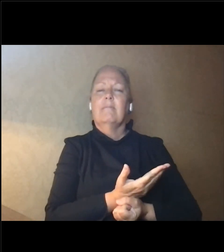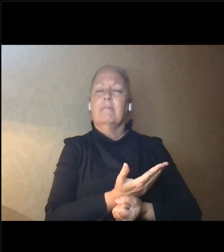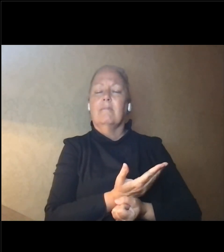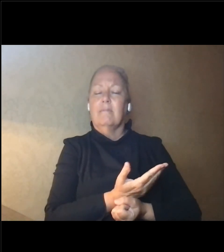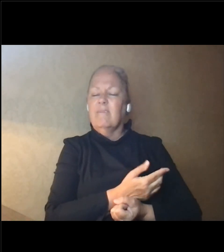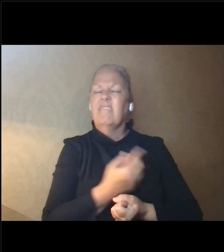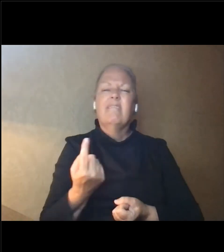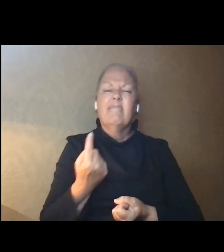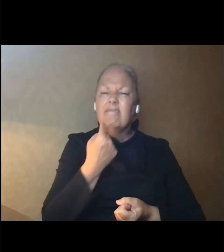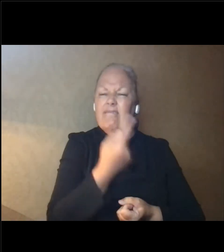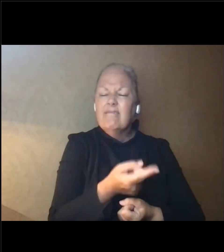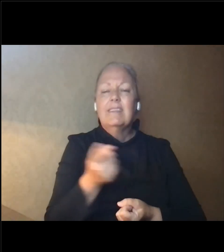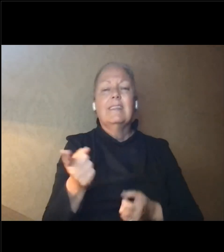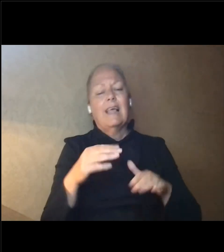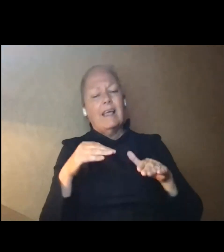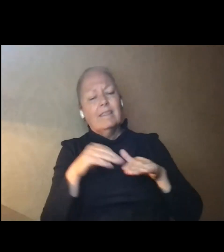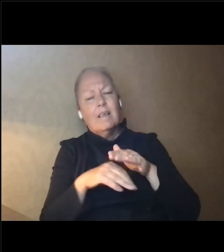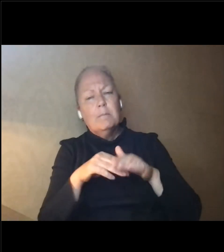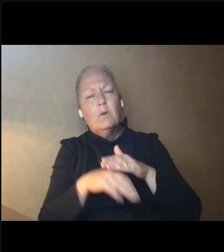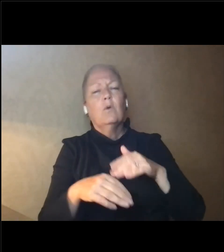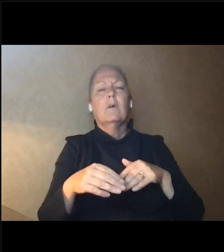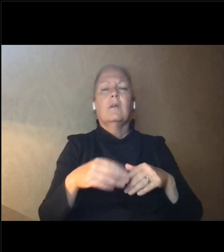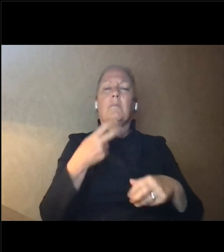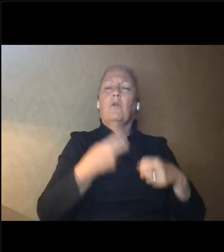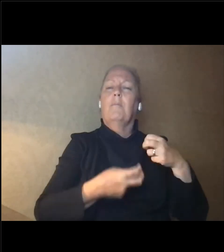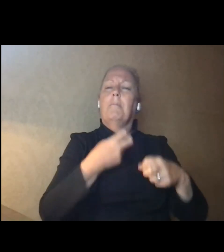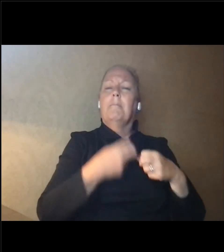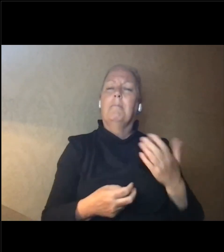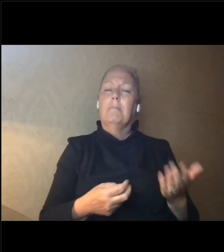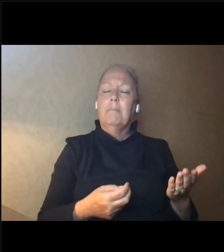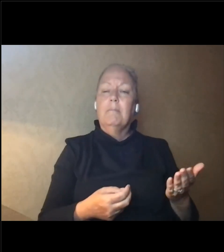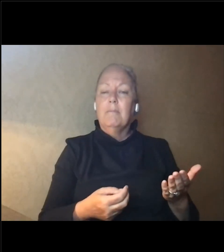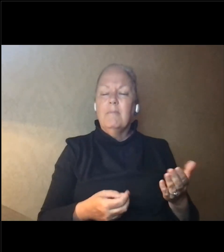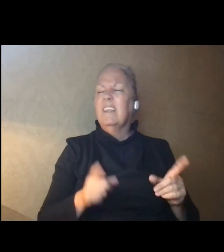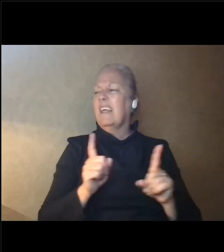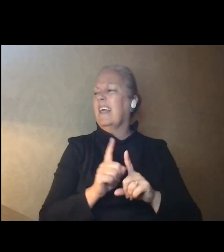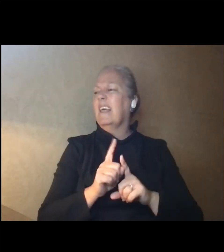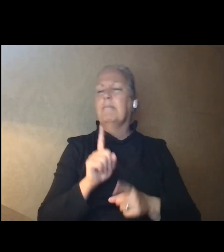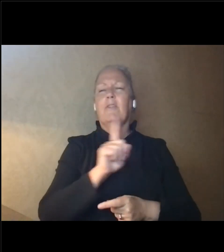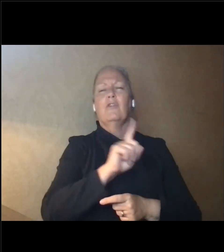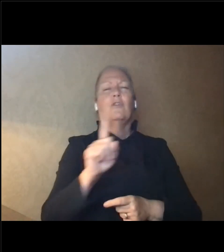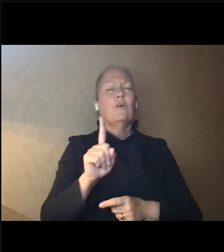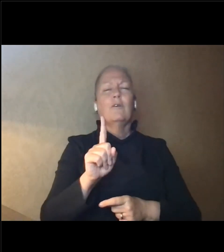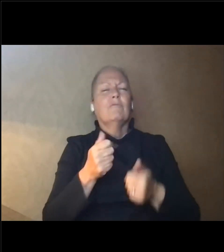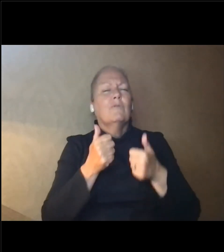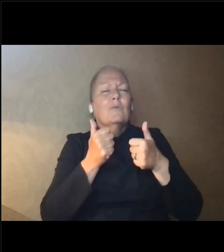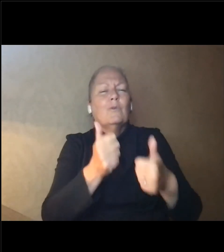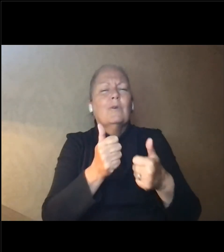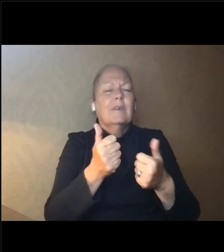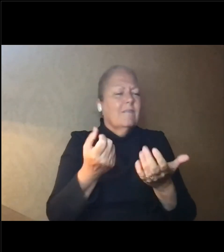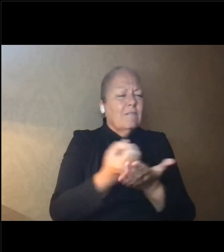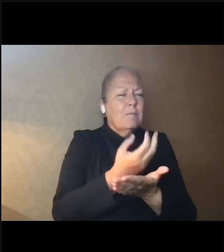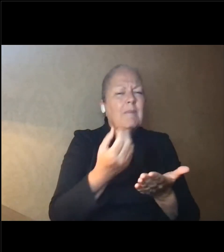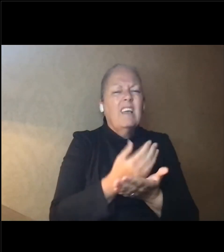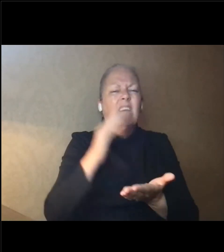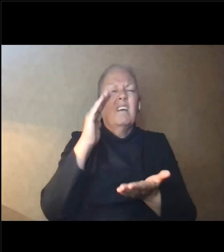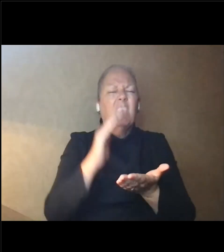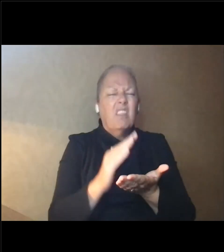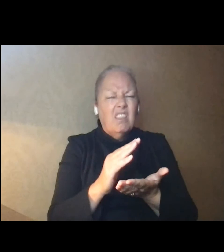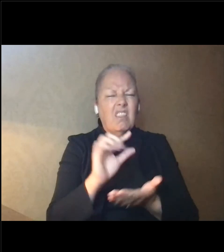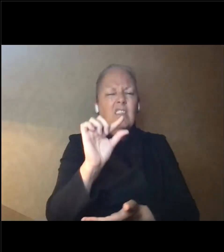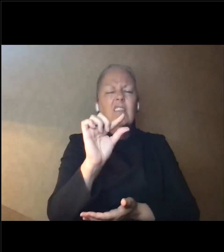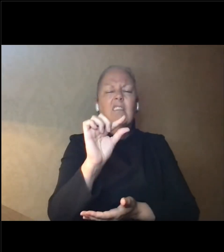about accessibility issue, and especially lack of information, and that created